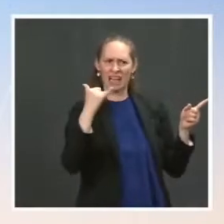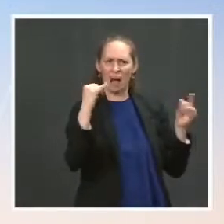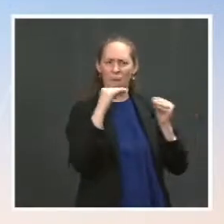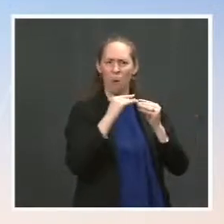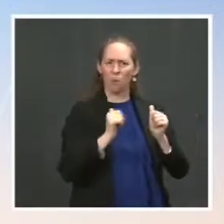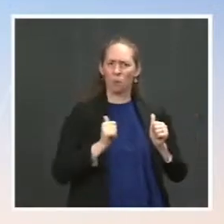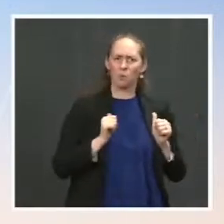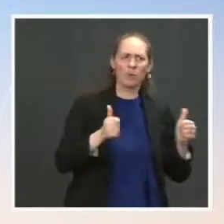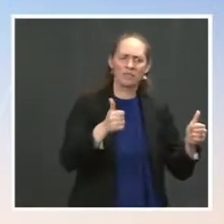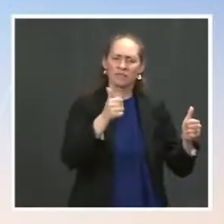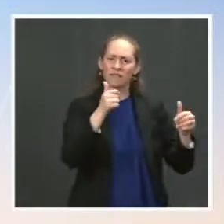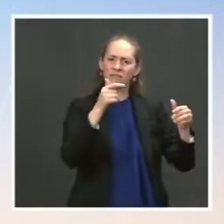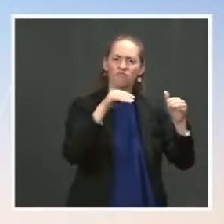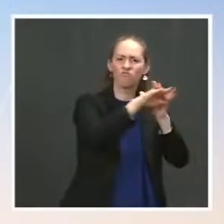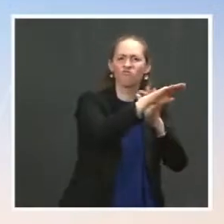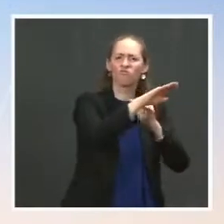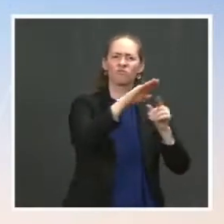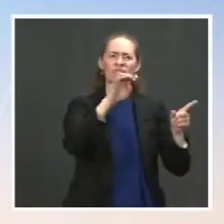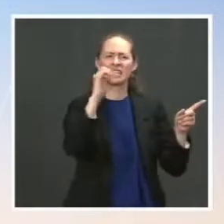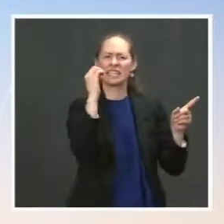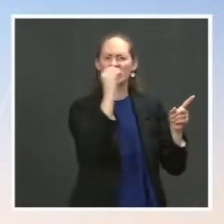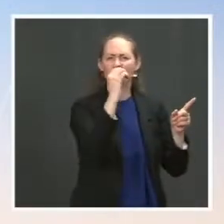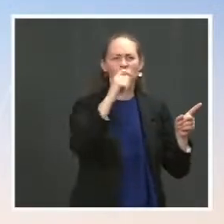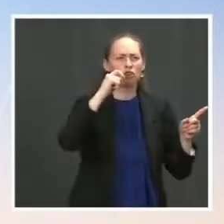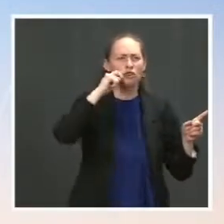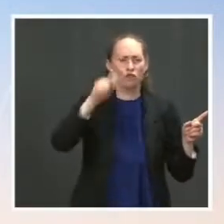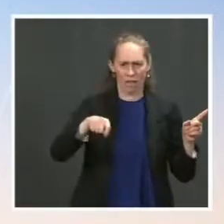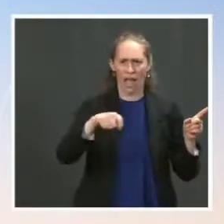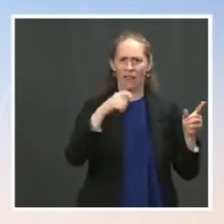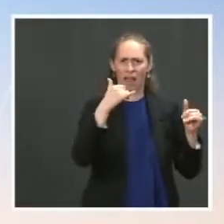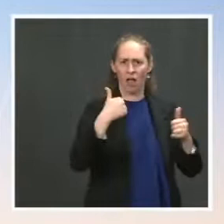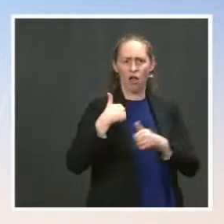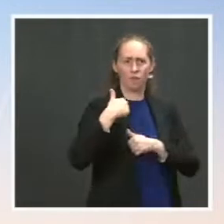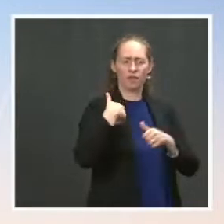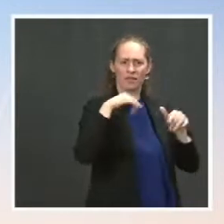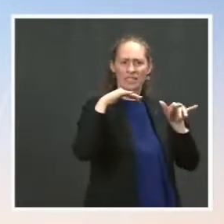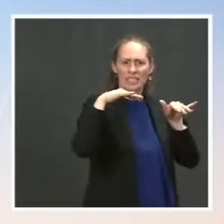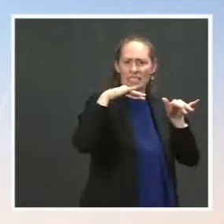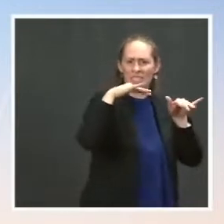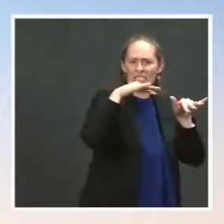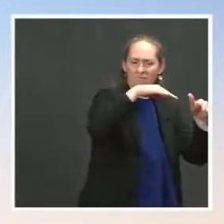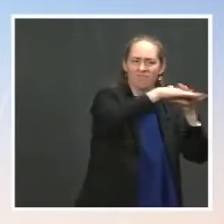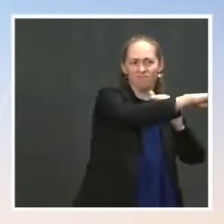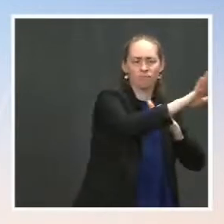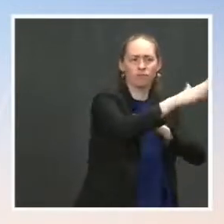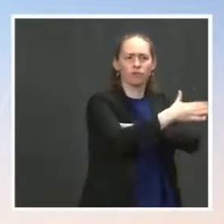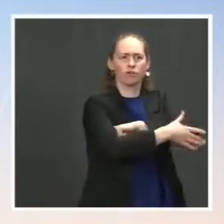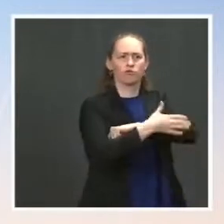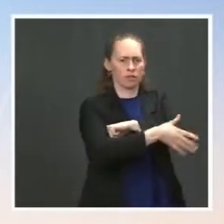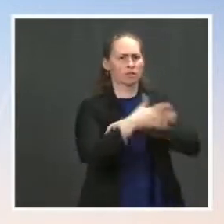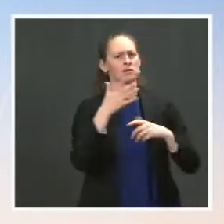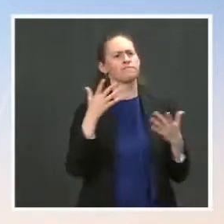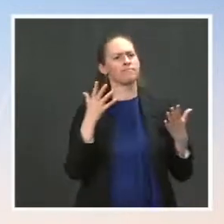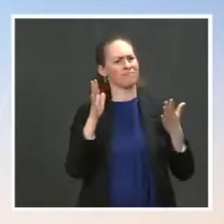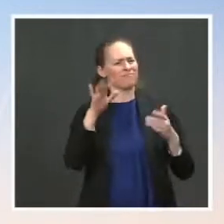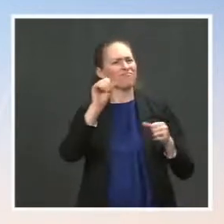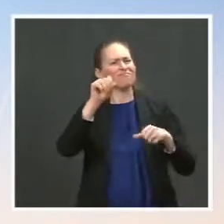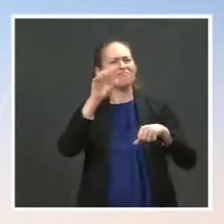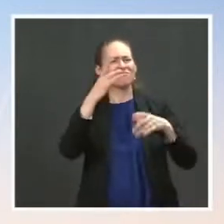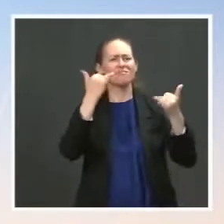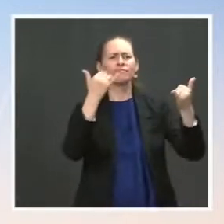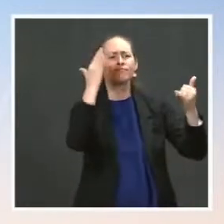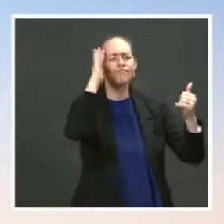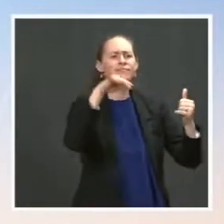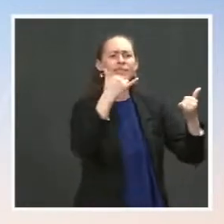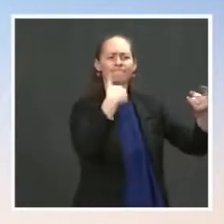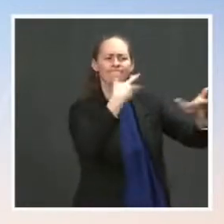including Russia's troop movements on Ukraine's borders, we are, of course, in close consultation and working with partners and allies in the region